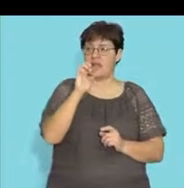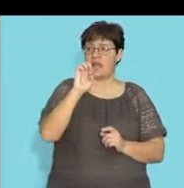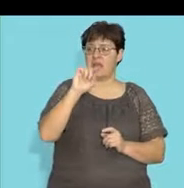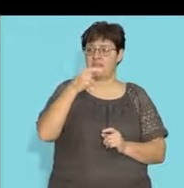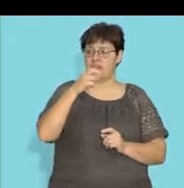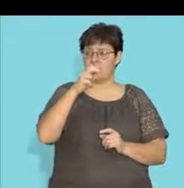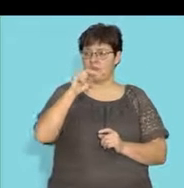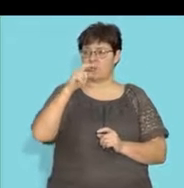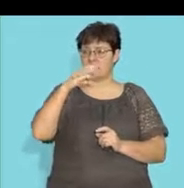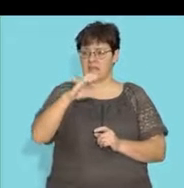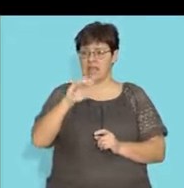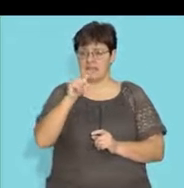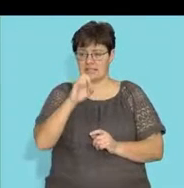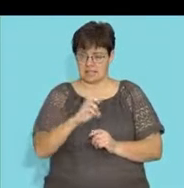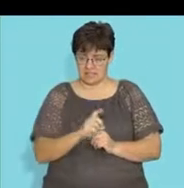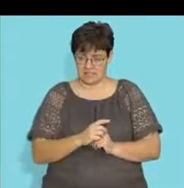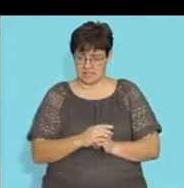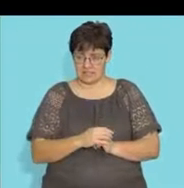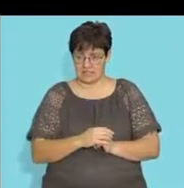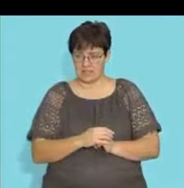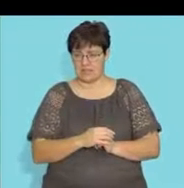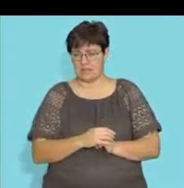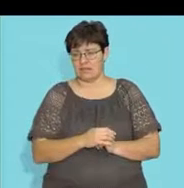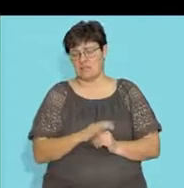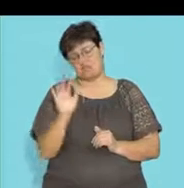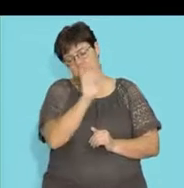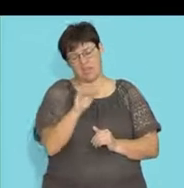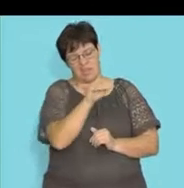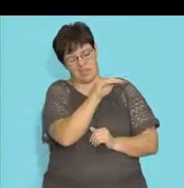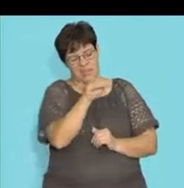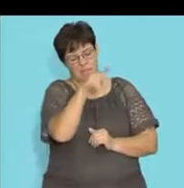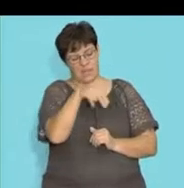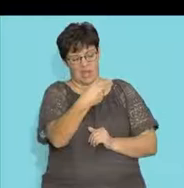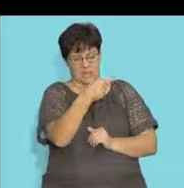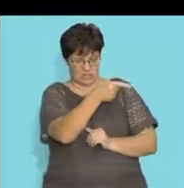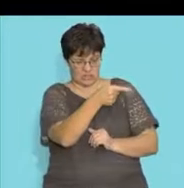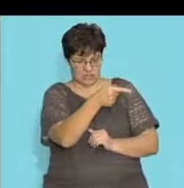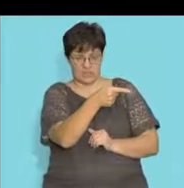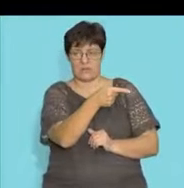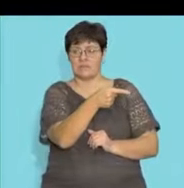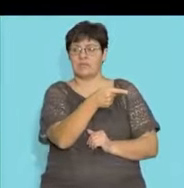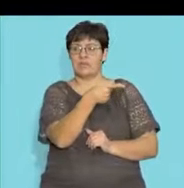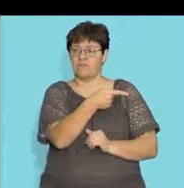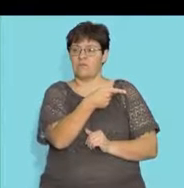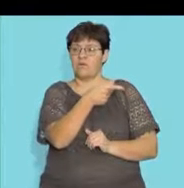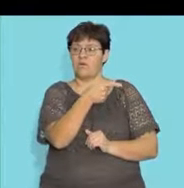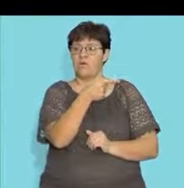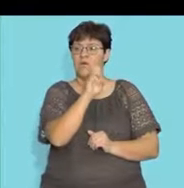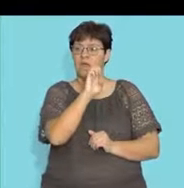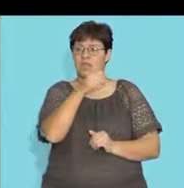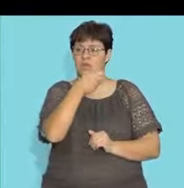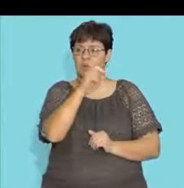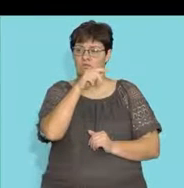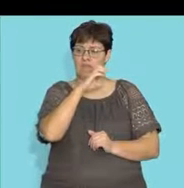should know that we have a pH, not maybe there, a pH more or less there for ethanoic acid, and we